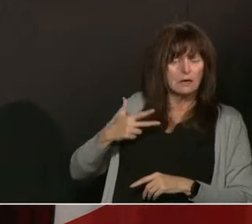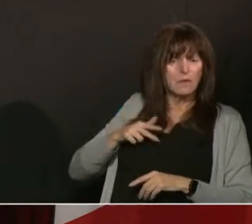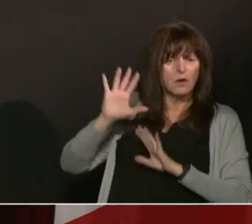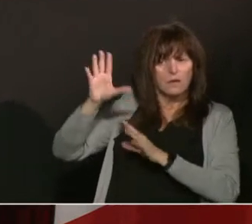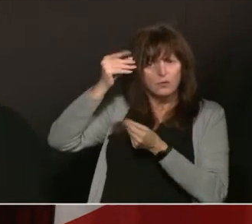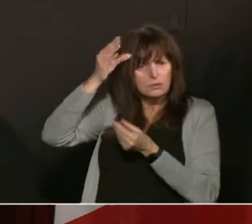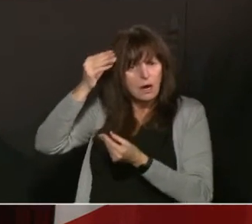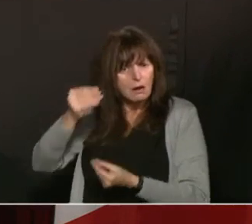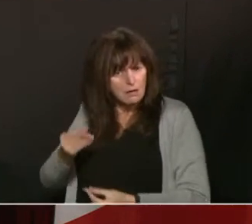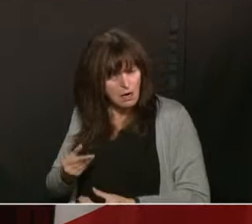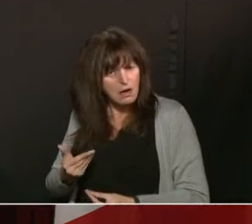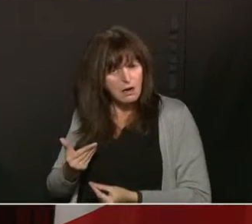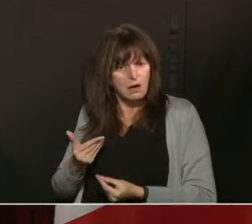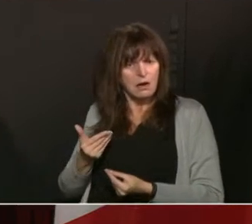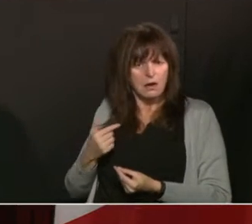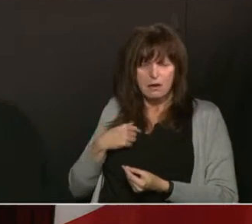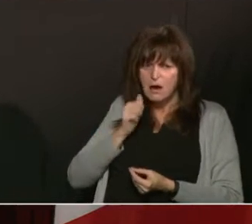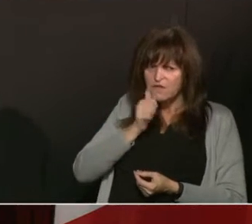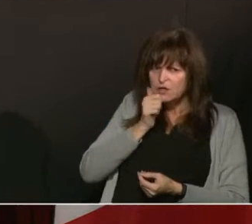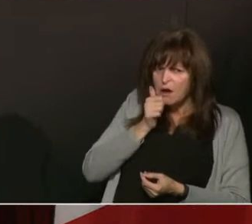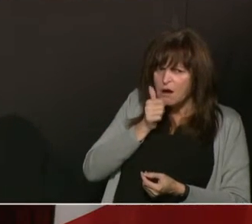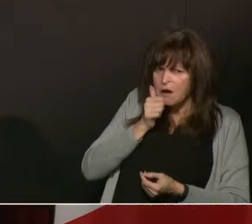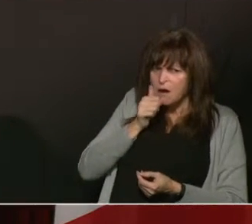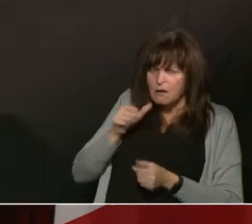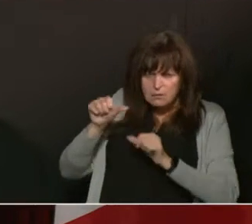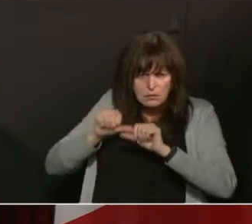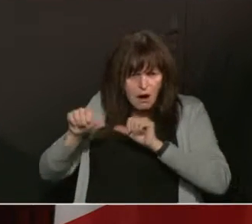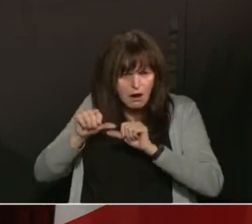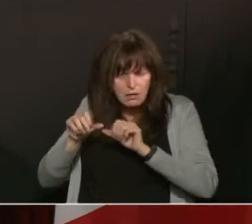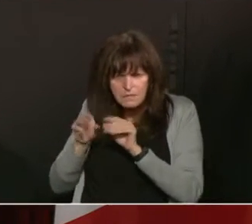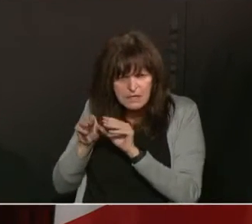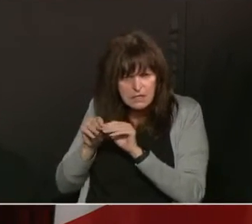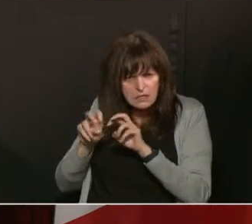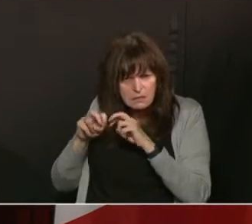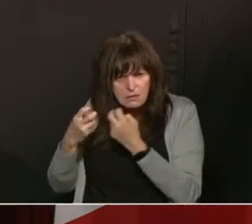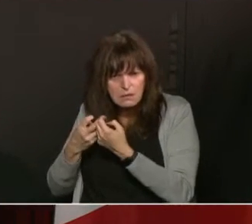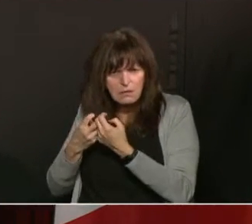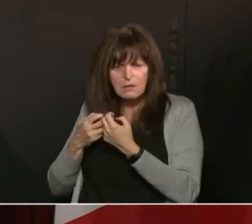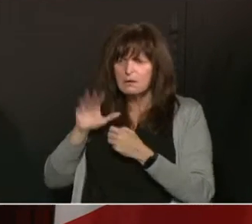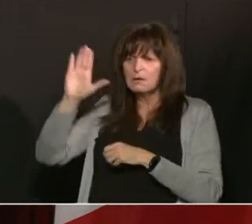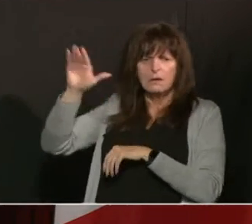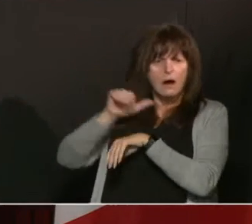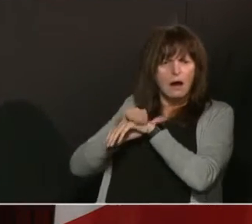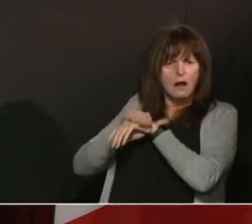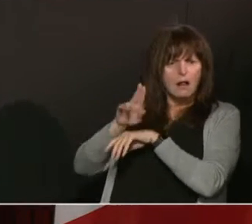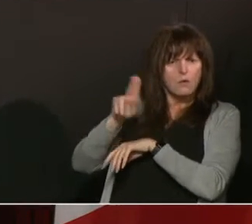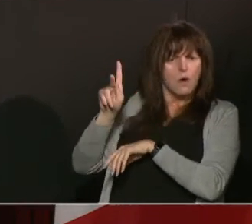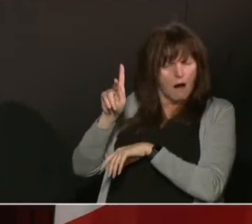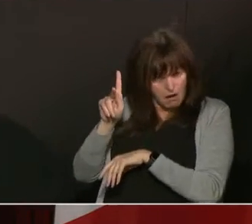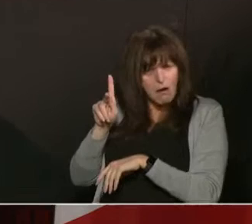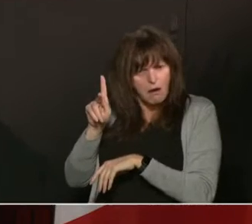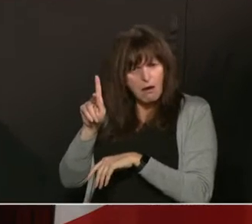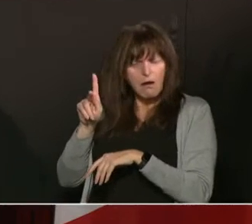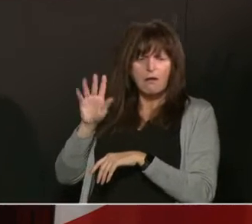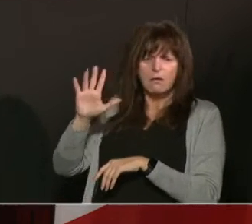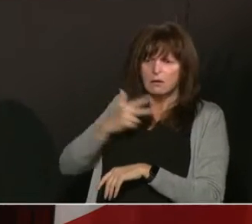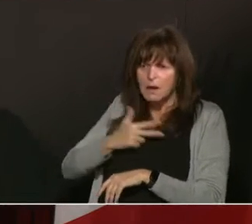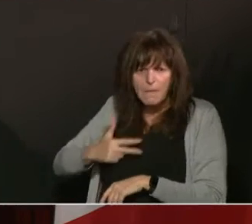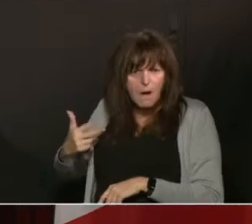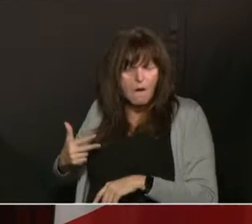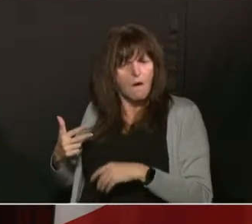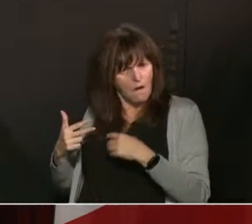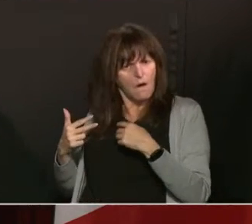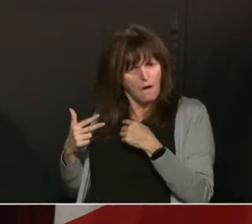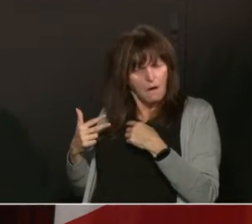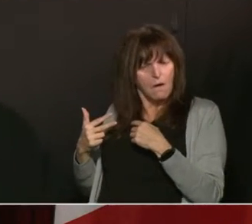Table members as we look at England's data, the UK's data, as well as Denmark. I'm